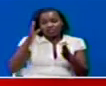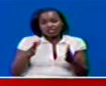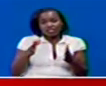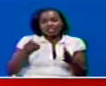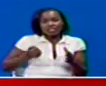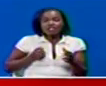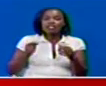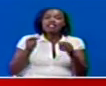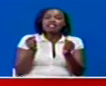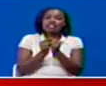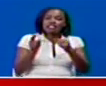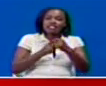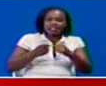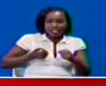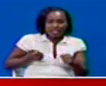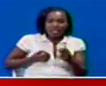are girls.